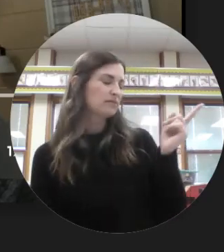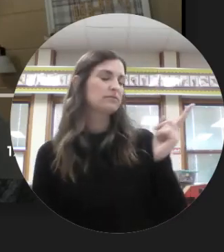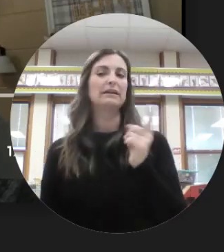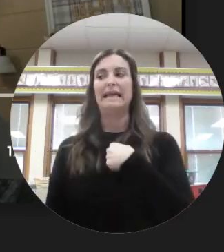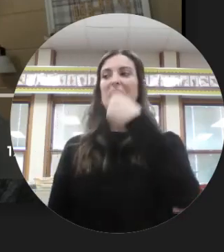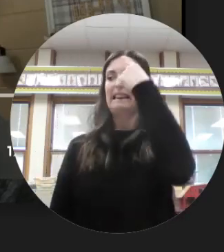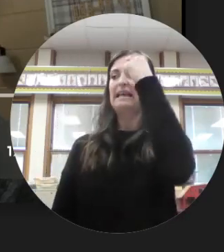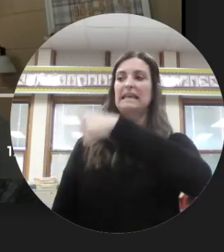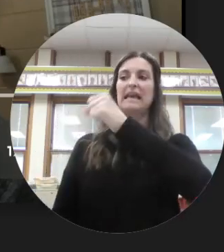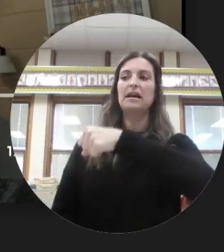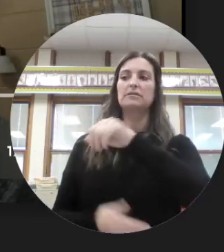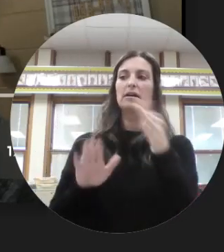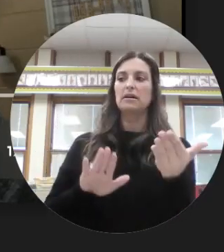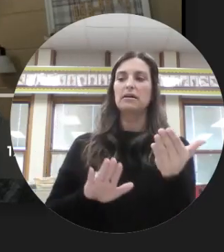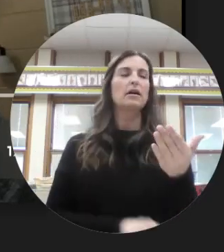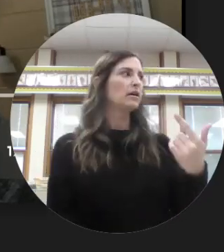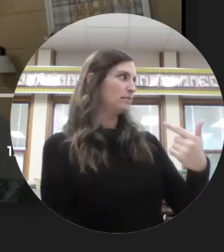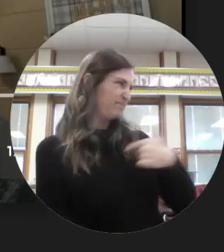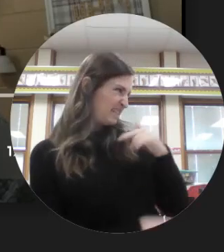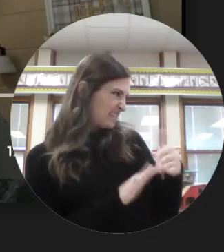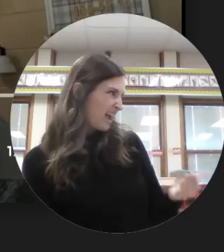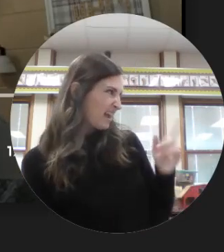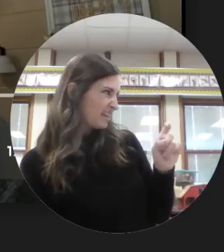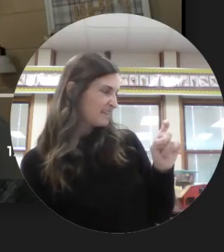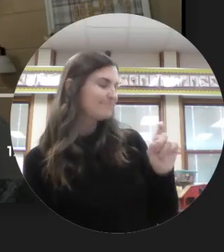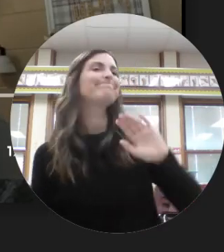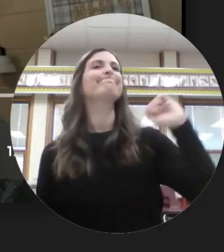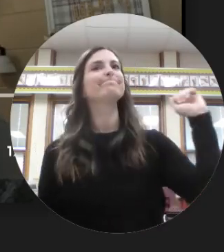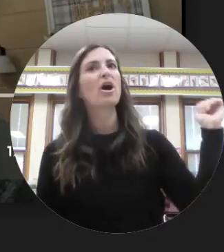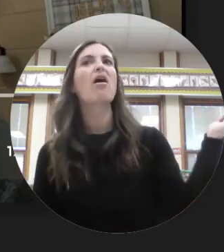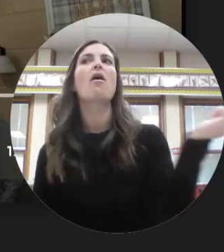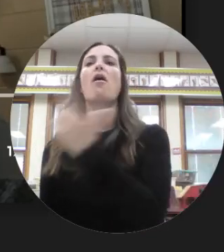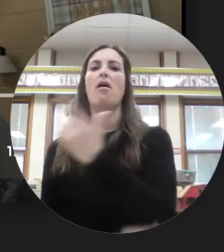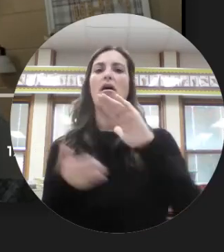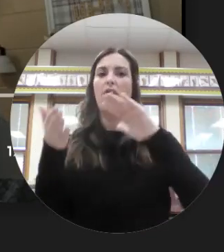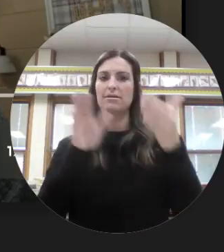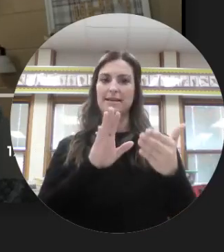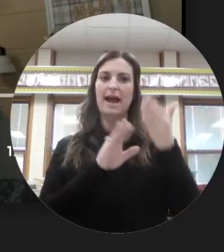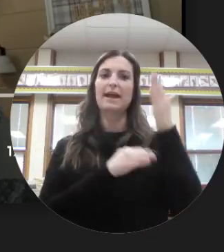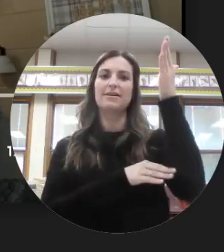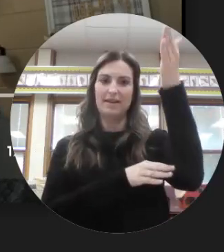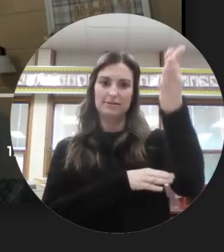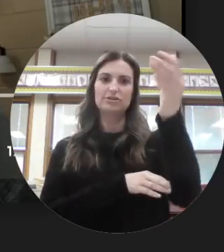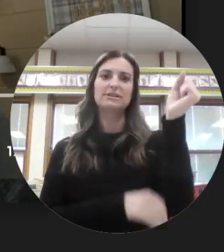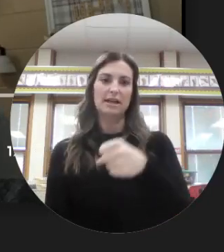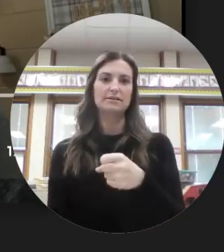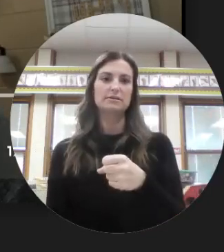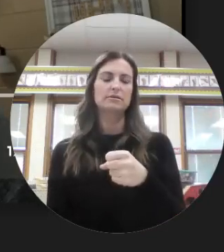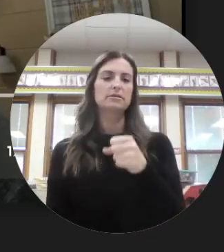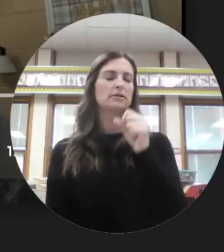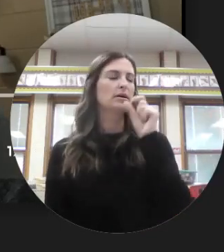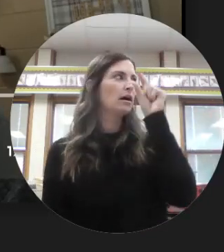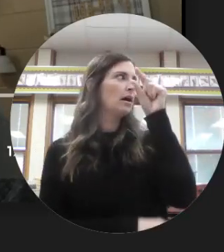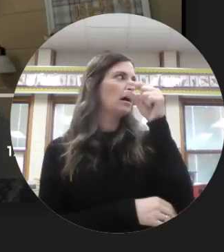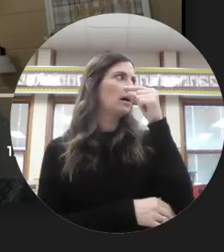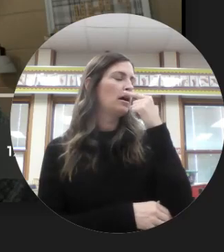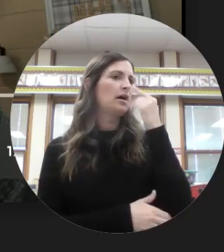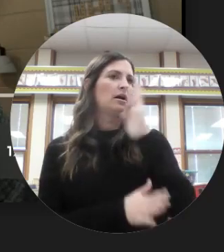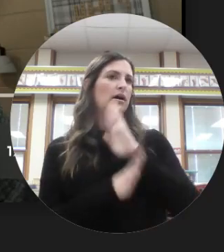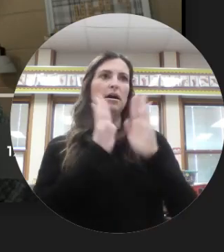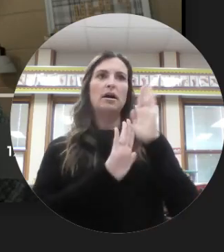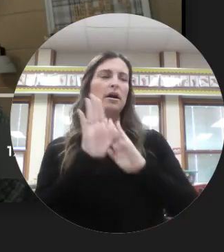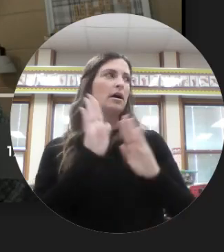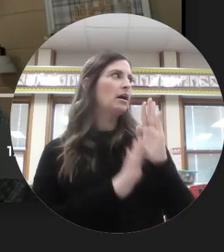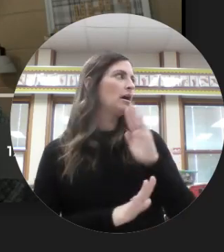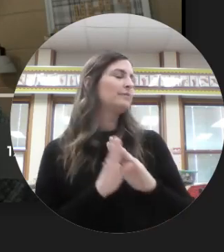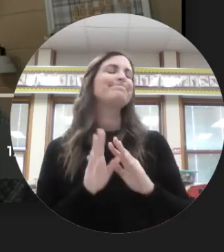so." "Will I die?" "All living things die eventually." The gosling's face scrunched with worry. "Brightbill,